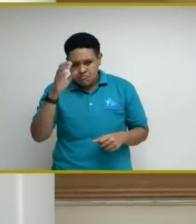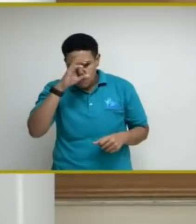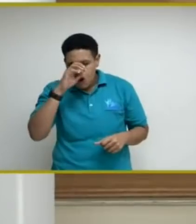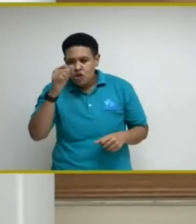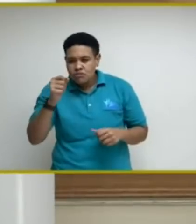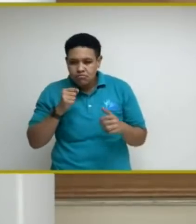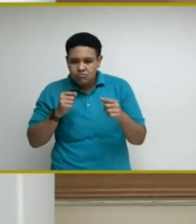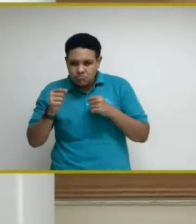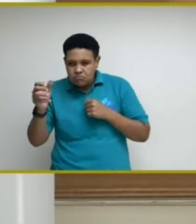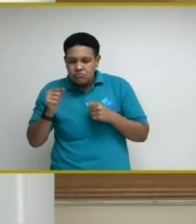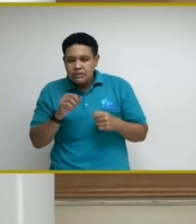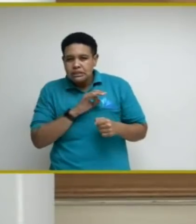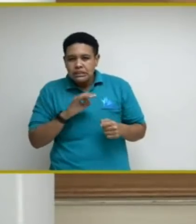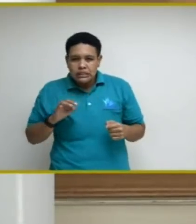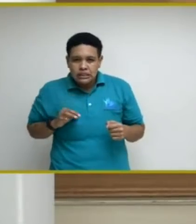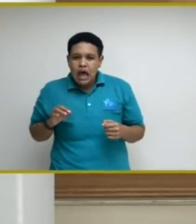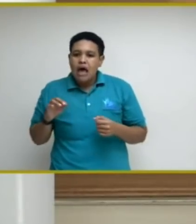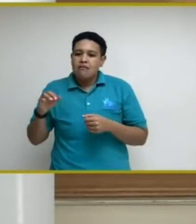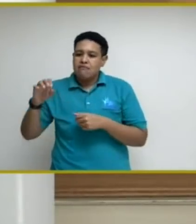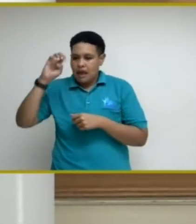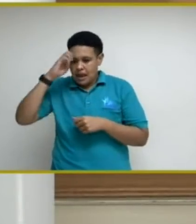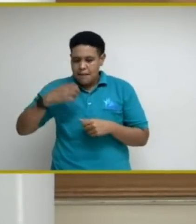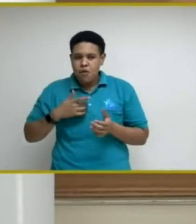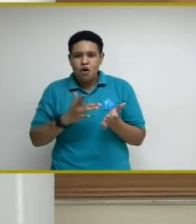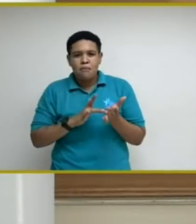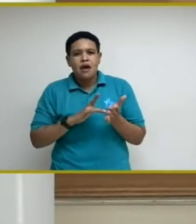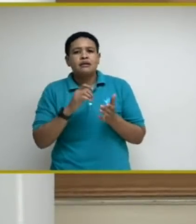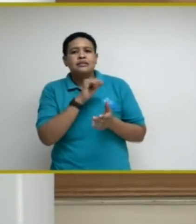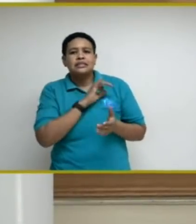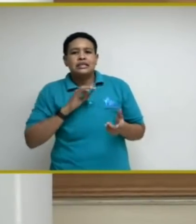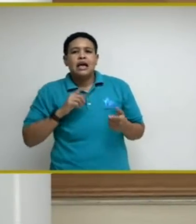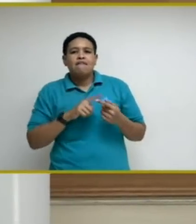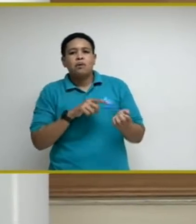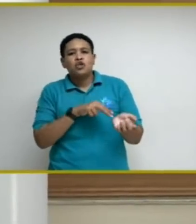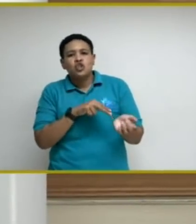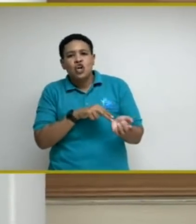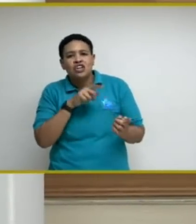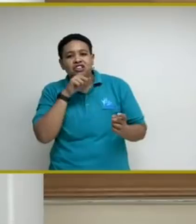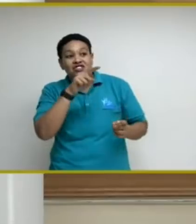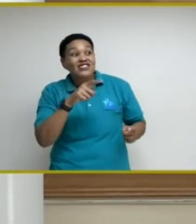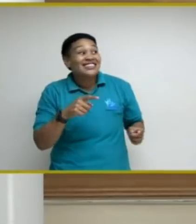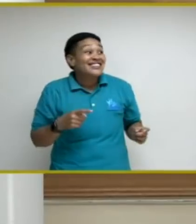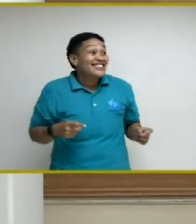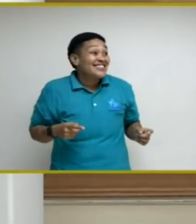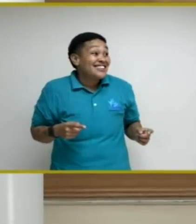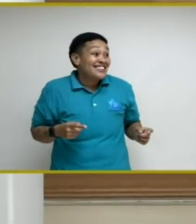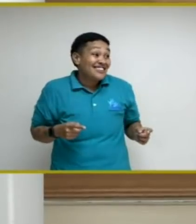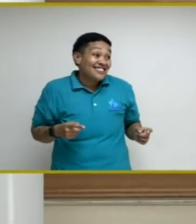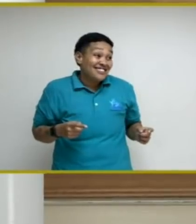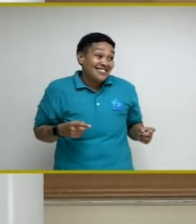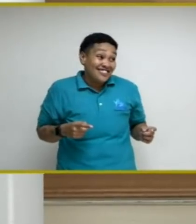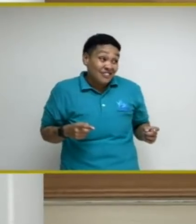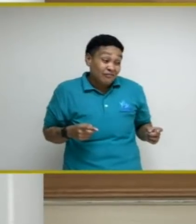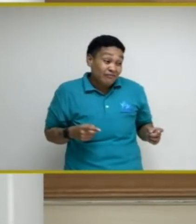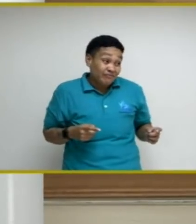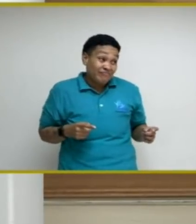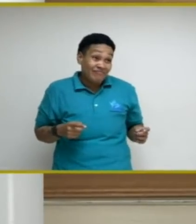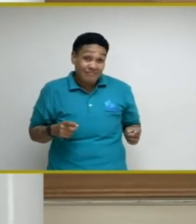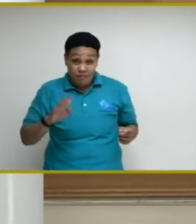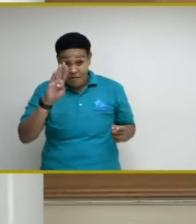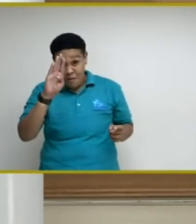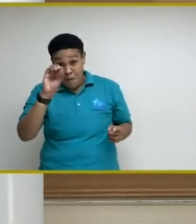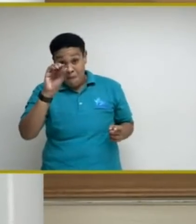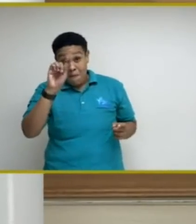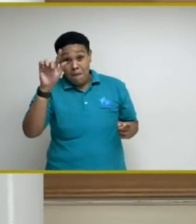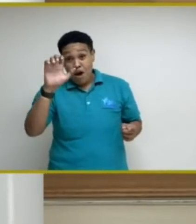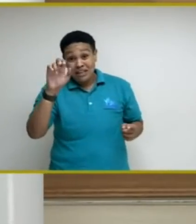to employ the medical personnel, the nurses, and so on. It is a bottleneck, meaning the extent to which they offer